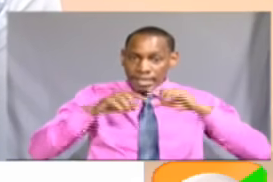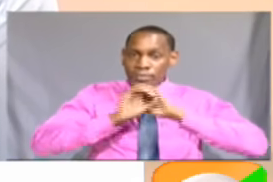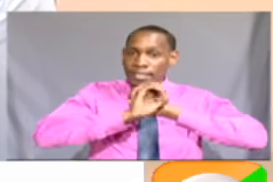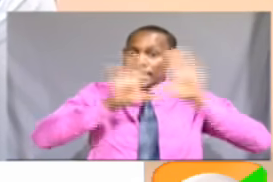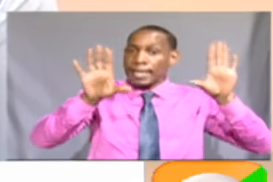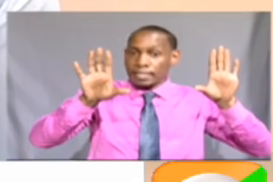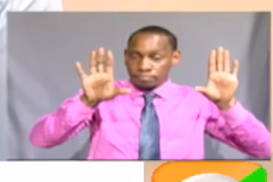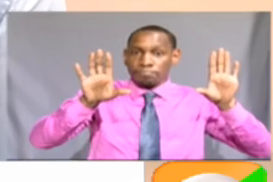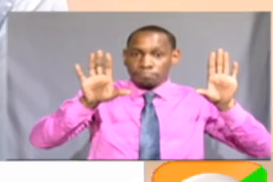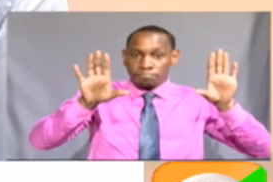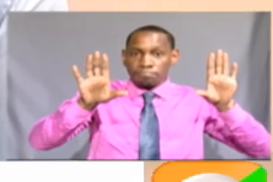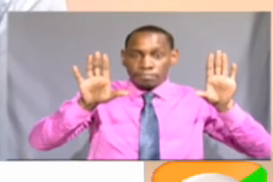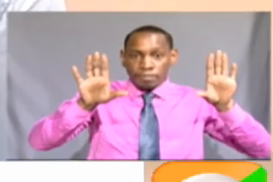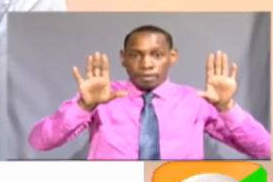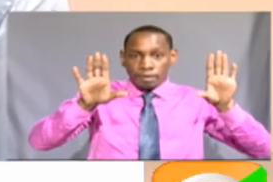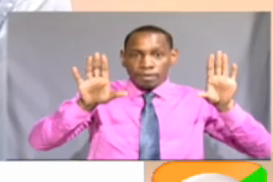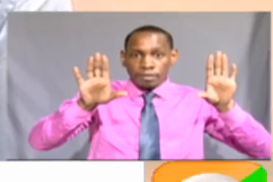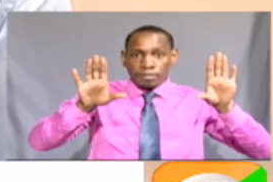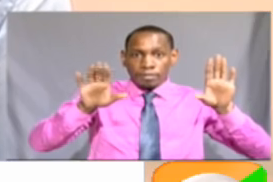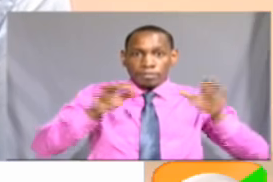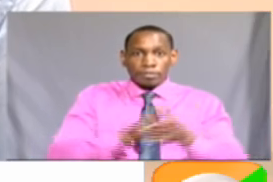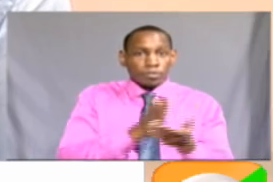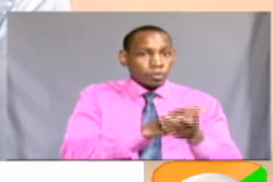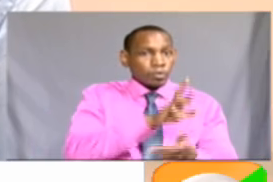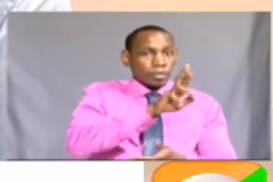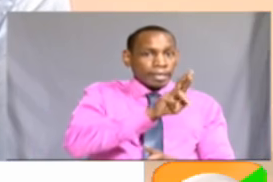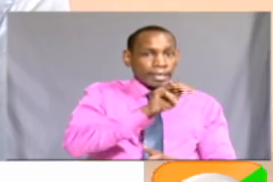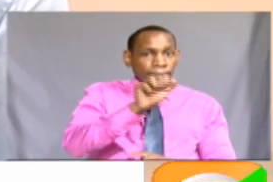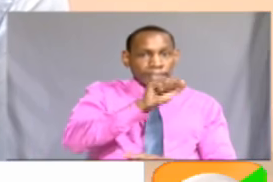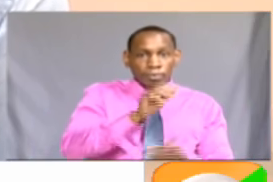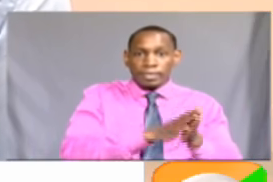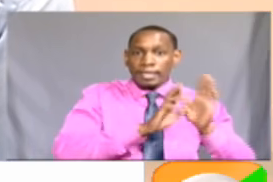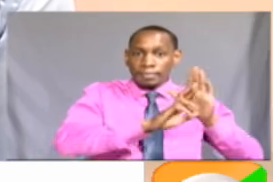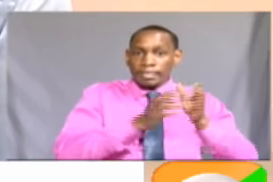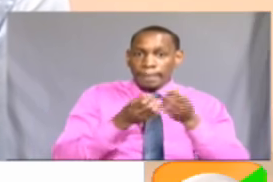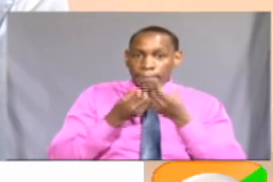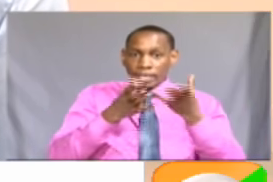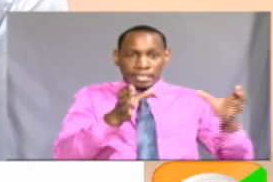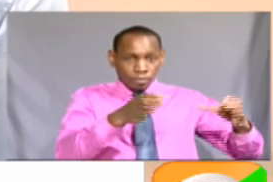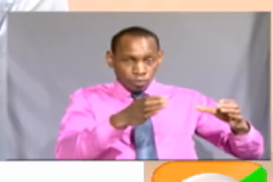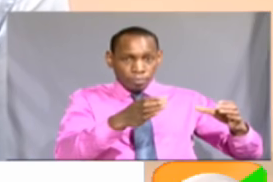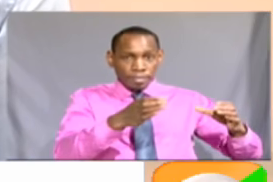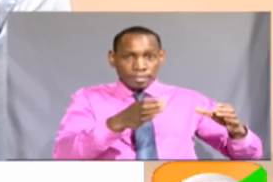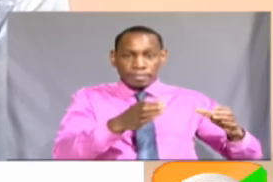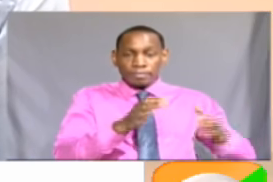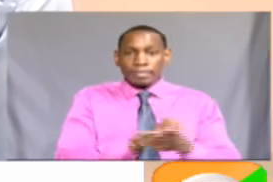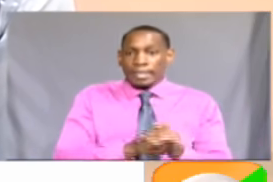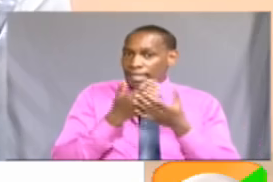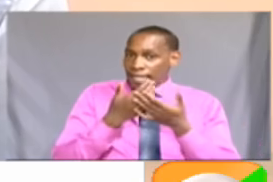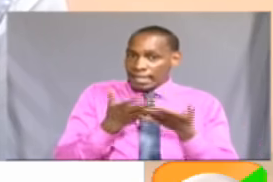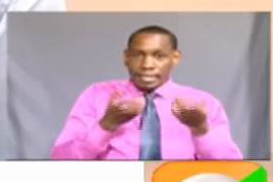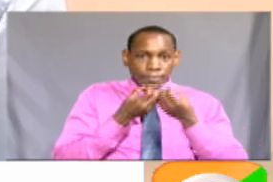very clearly, not just for Royal Media Services, but on behalf of broadcasters. Yeah. I don't know of